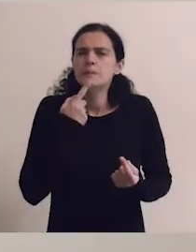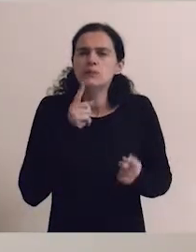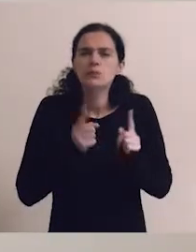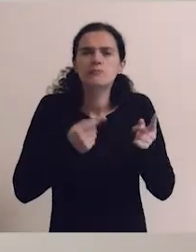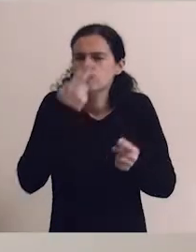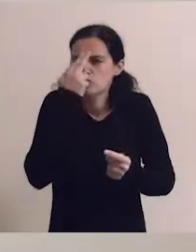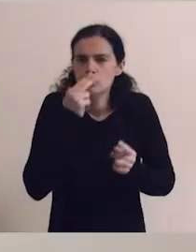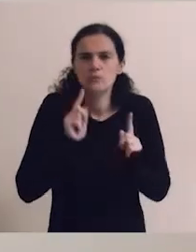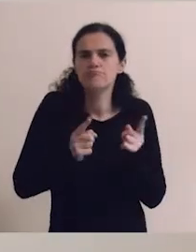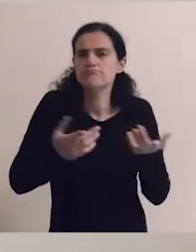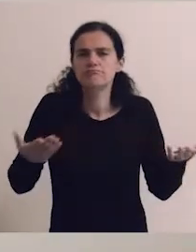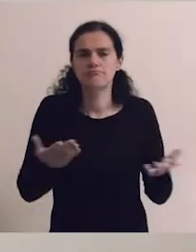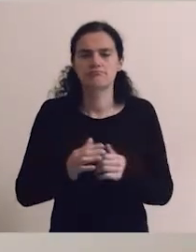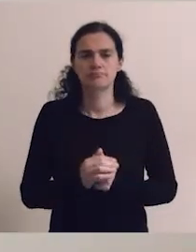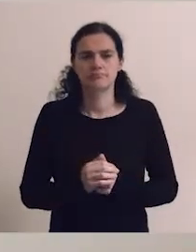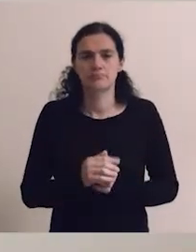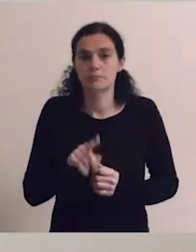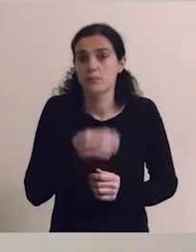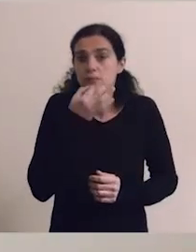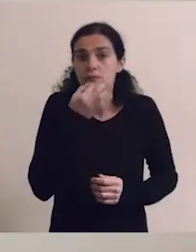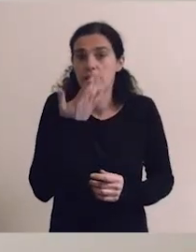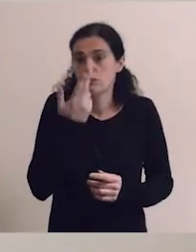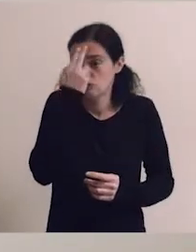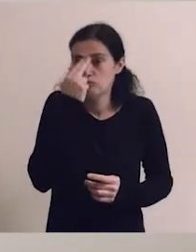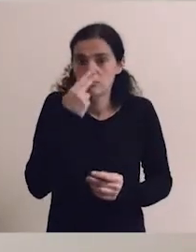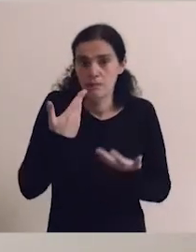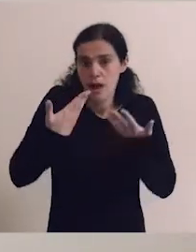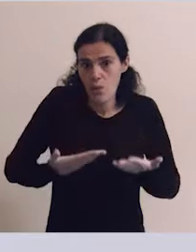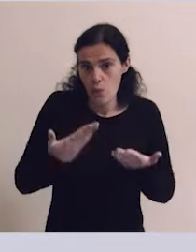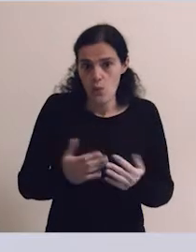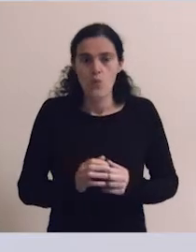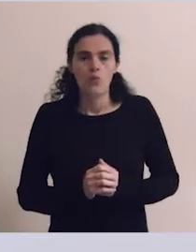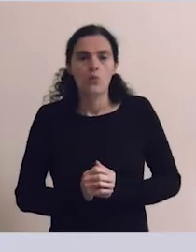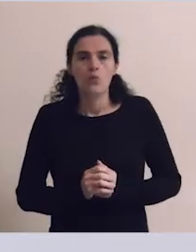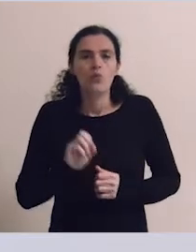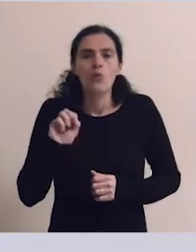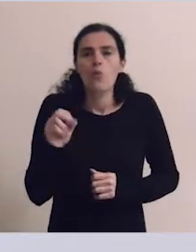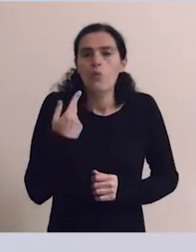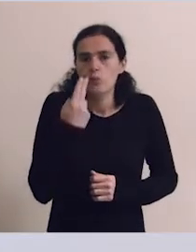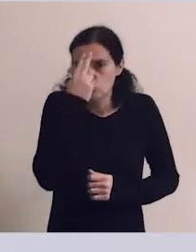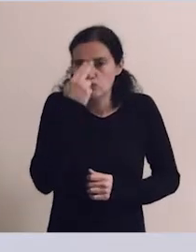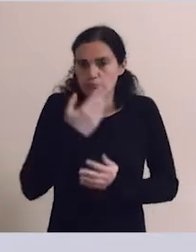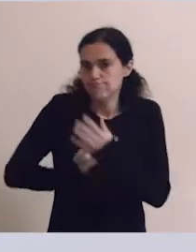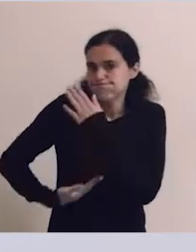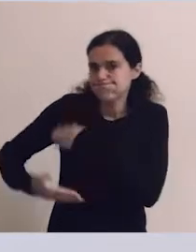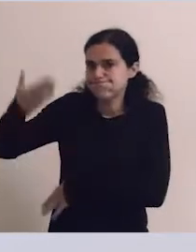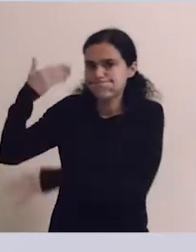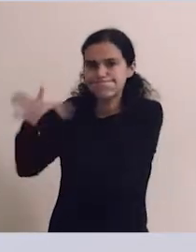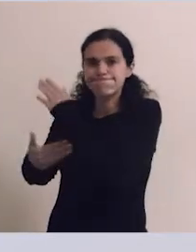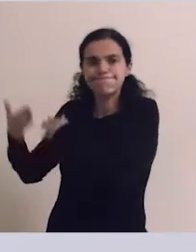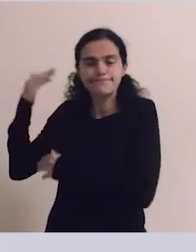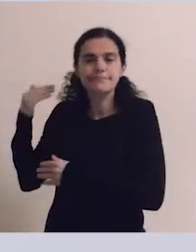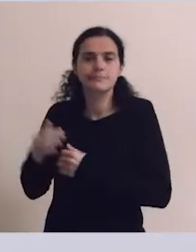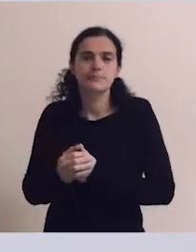The notion of history, whether we're talking about the history of the present, or ancient